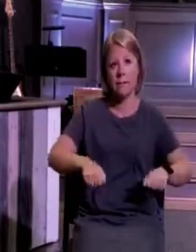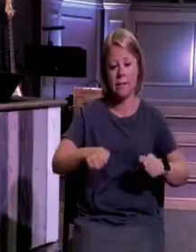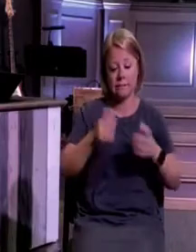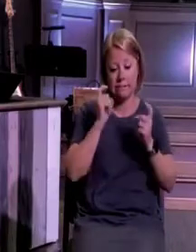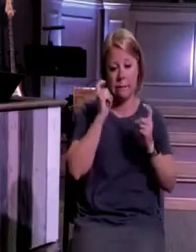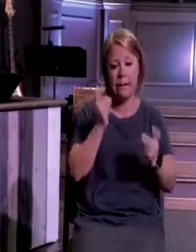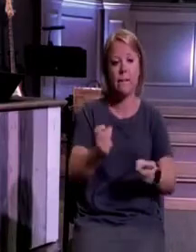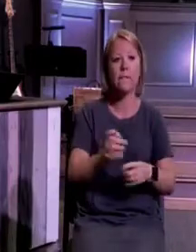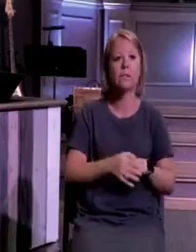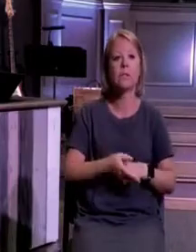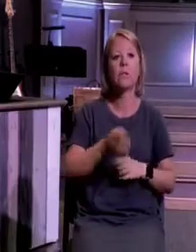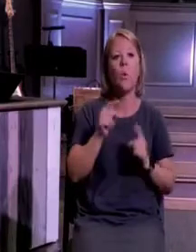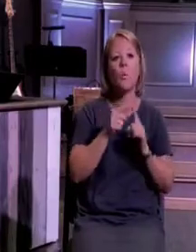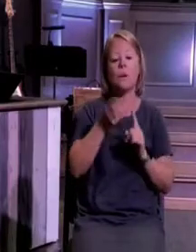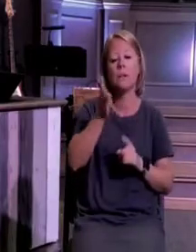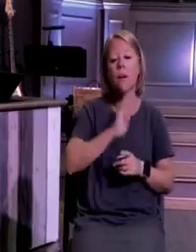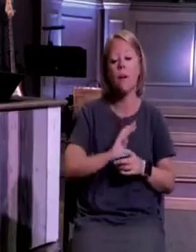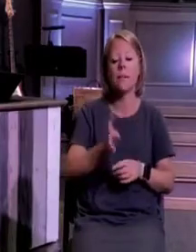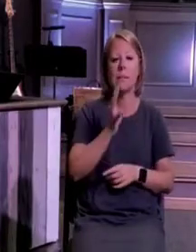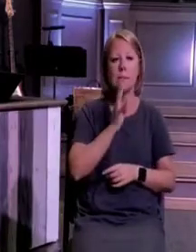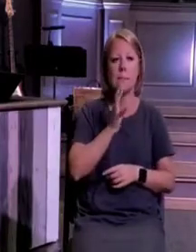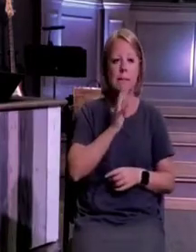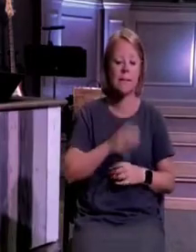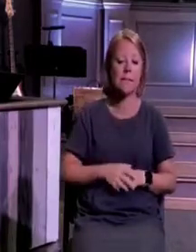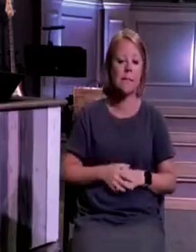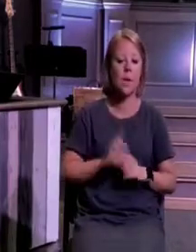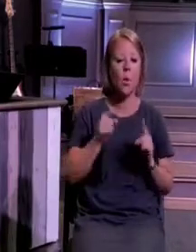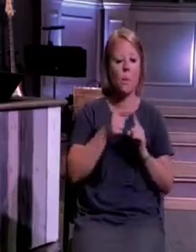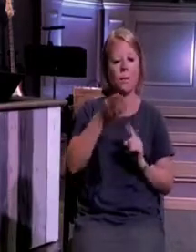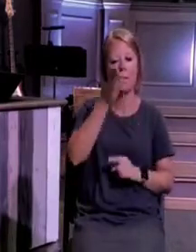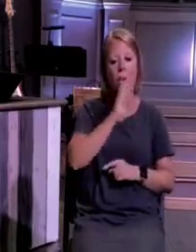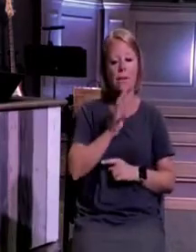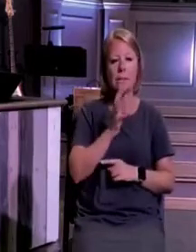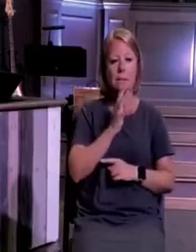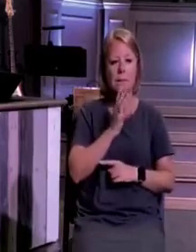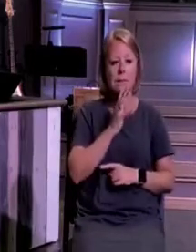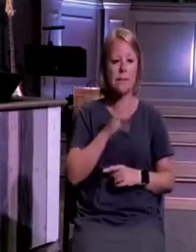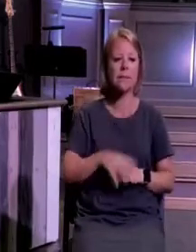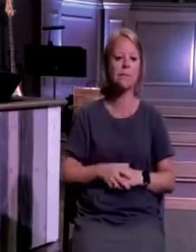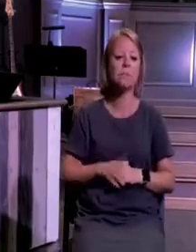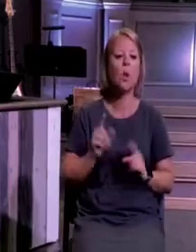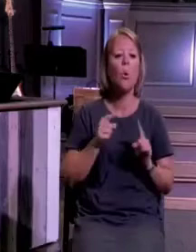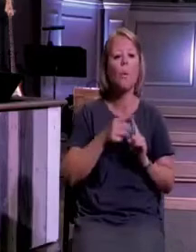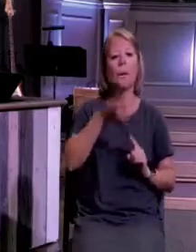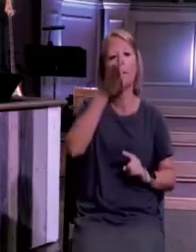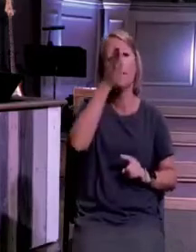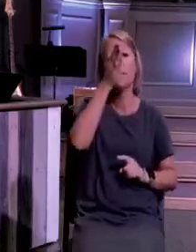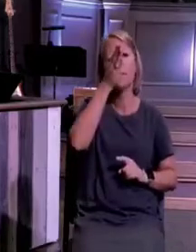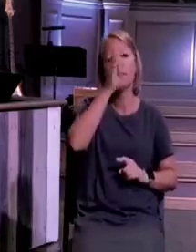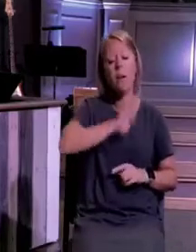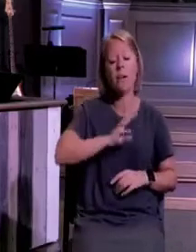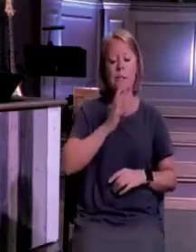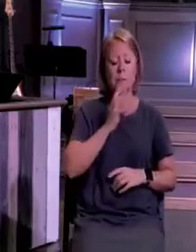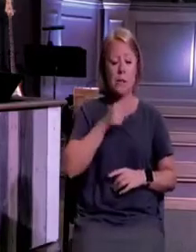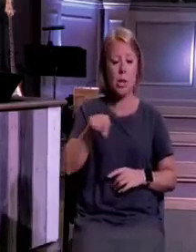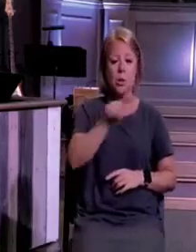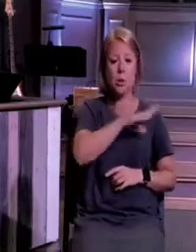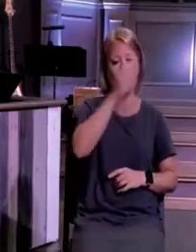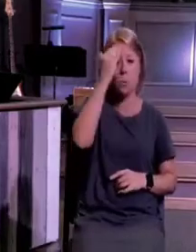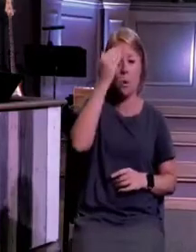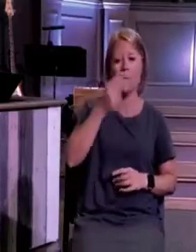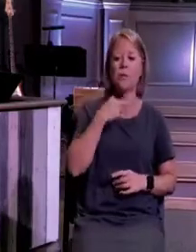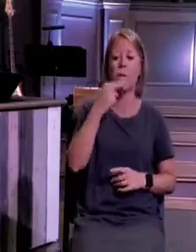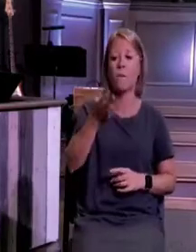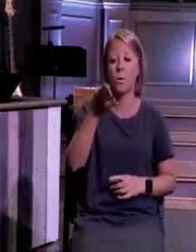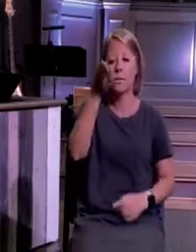this: when God speaks. When God speaks. When God speaks and you know that it is the voice of